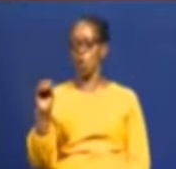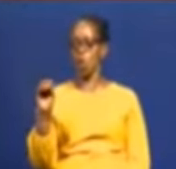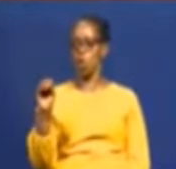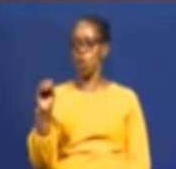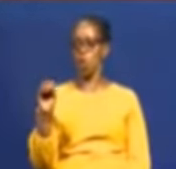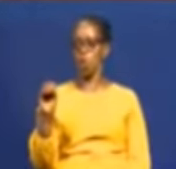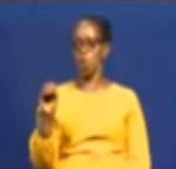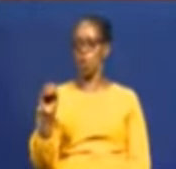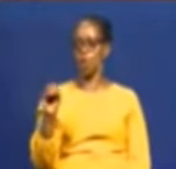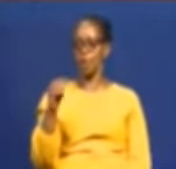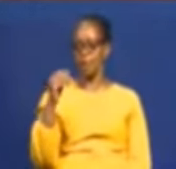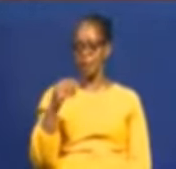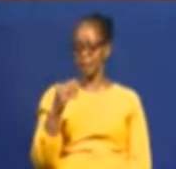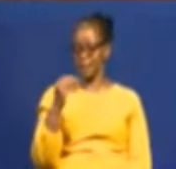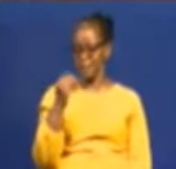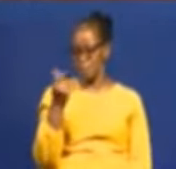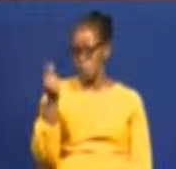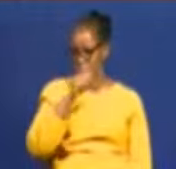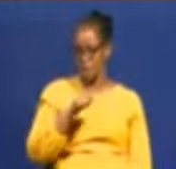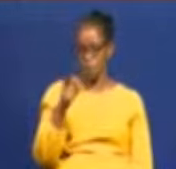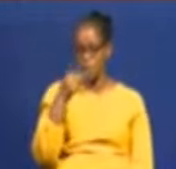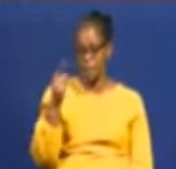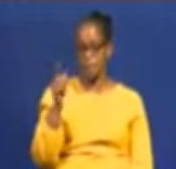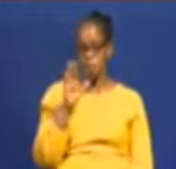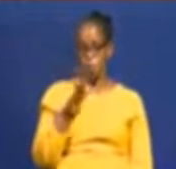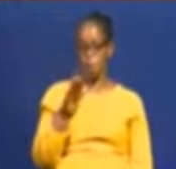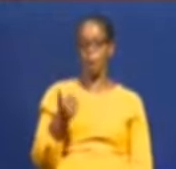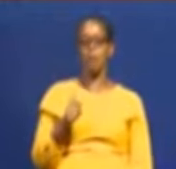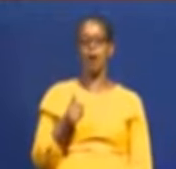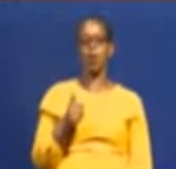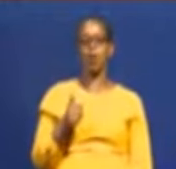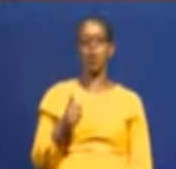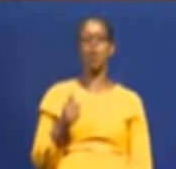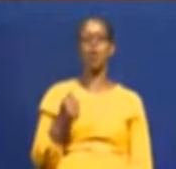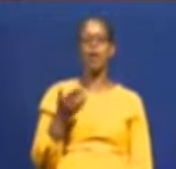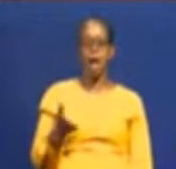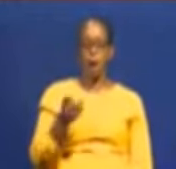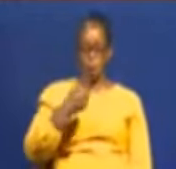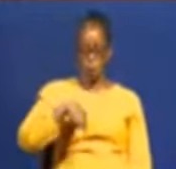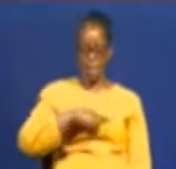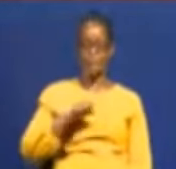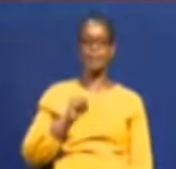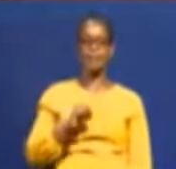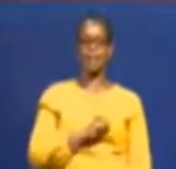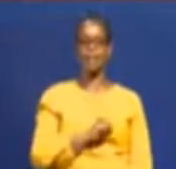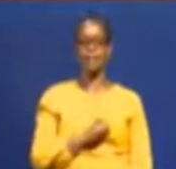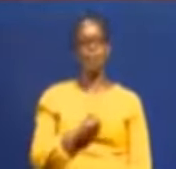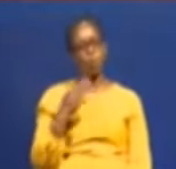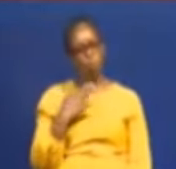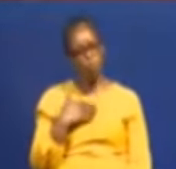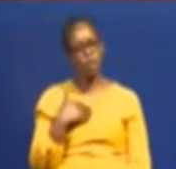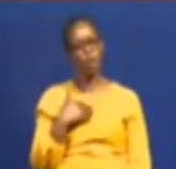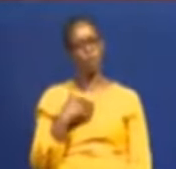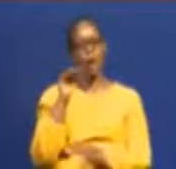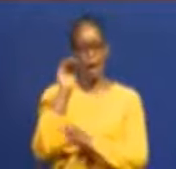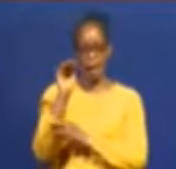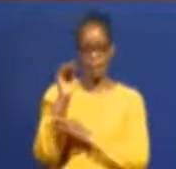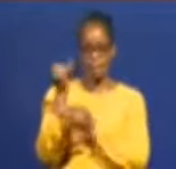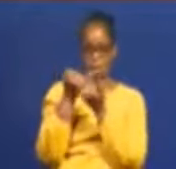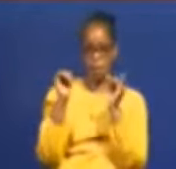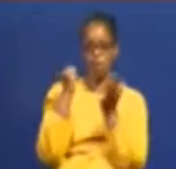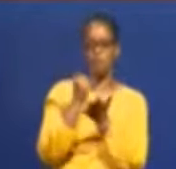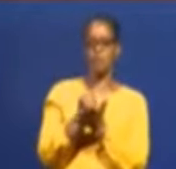Maverick Aoko, who has been missing for a few days. So, Honorable Speaker, I would also want us as a Senate to ask those independent offices,